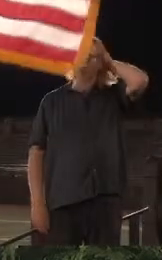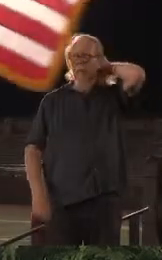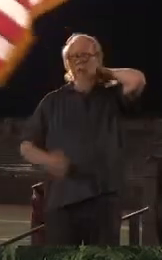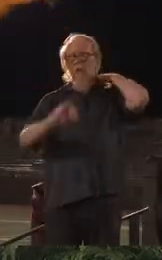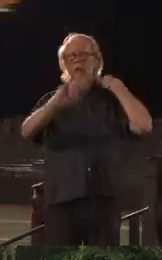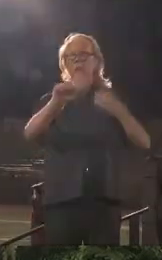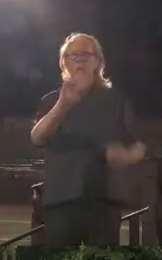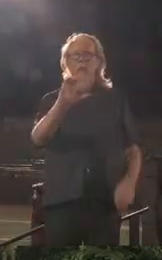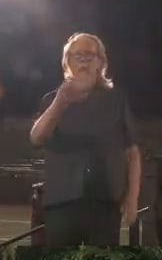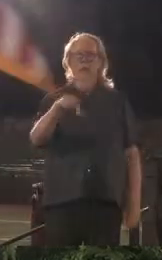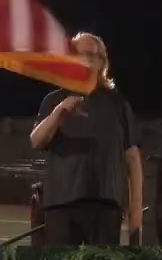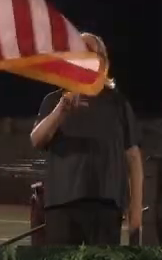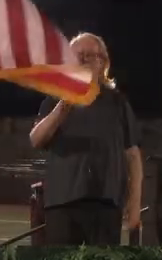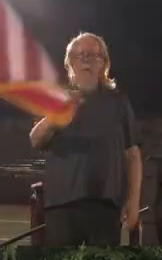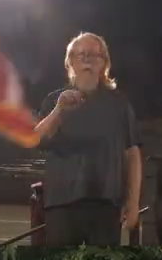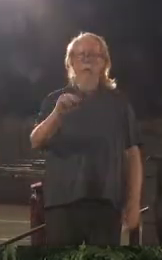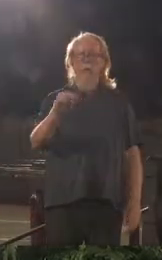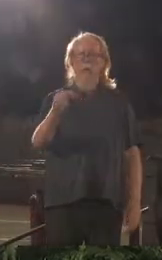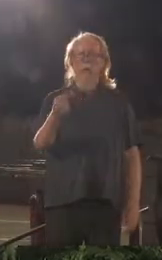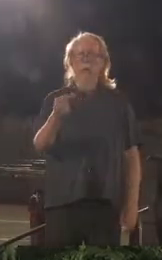Jaslyn Leanne Gutierrez.